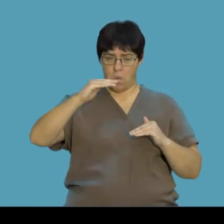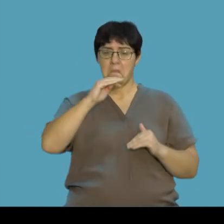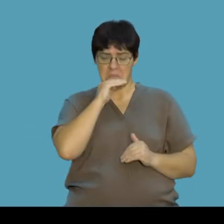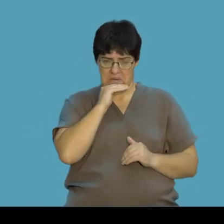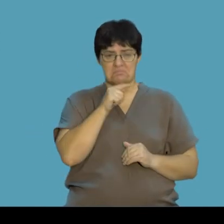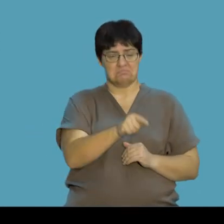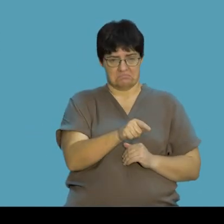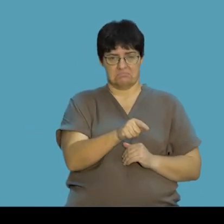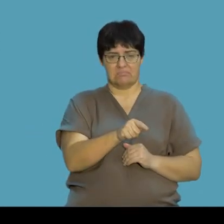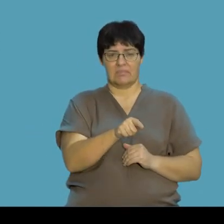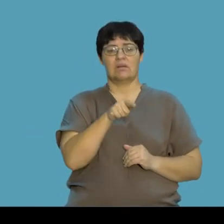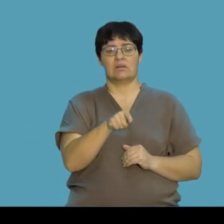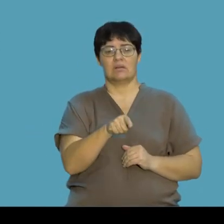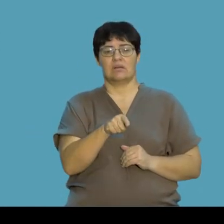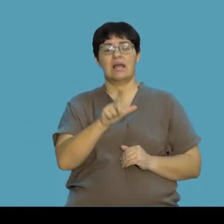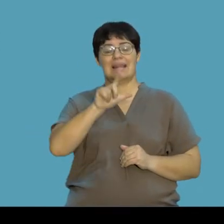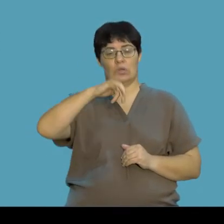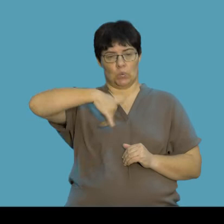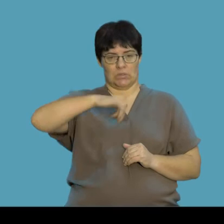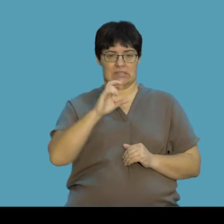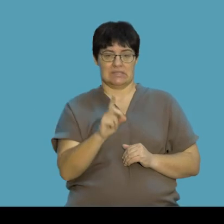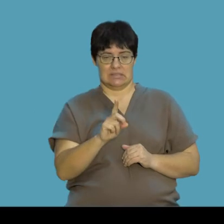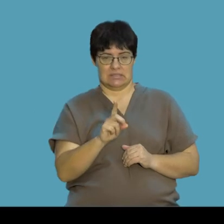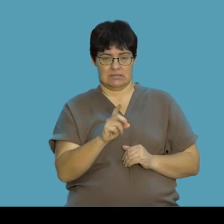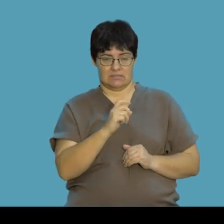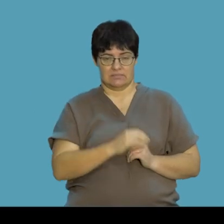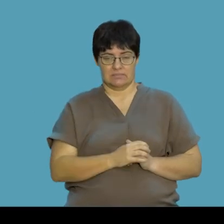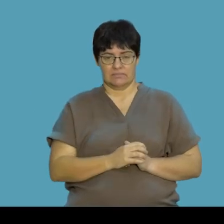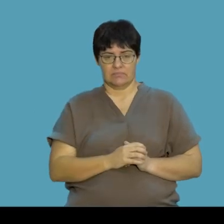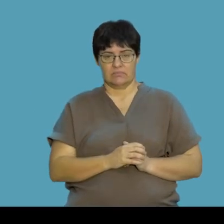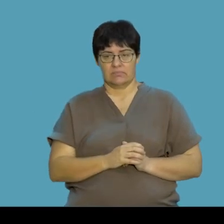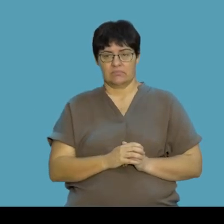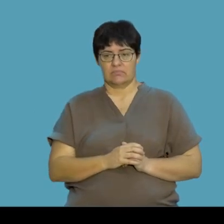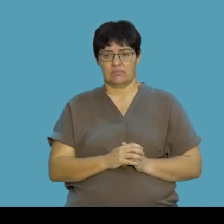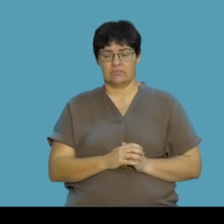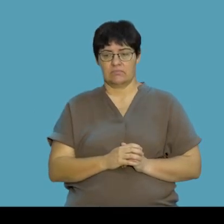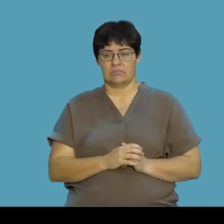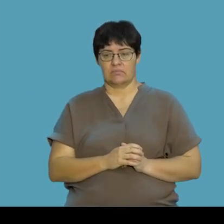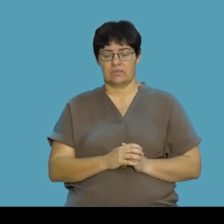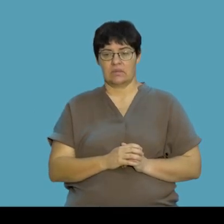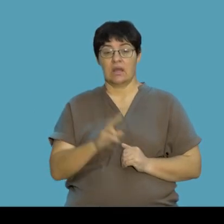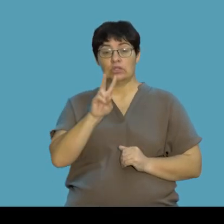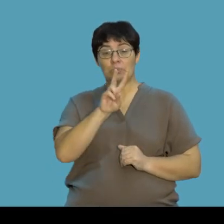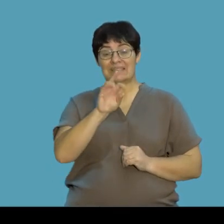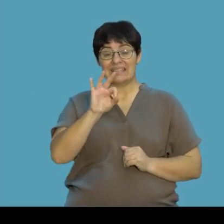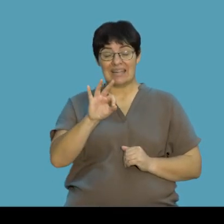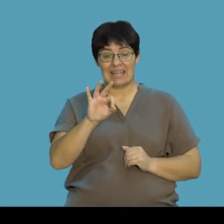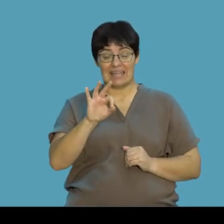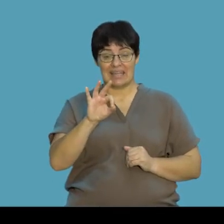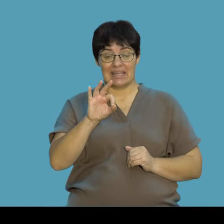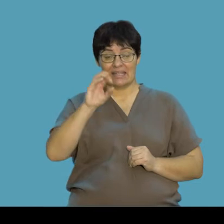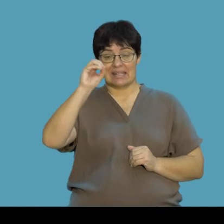it means bromine will be a liquid, okay? While at 23